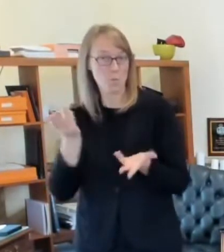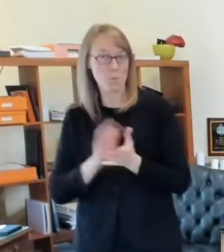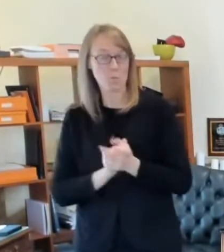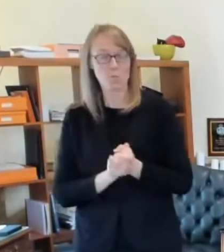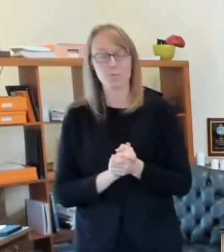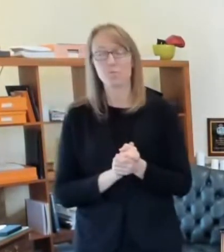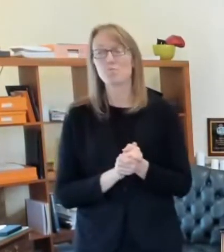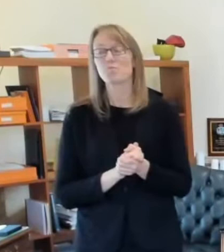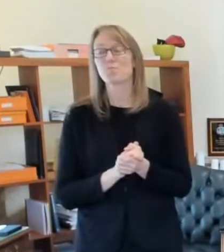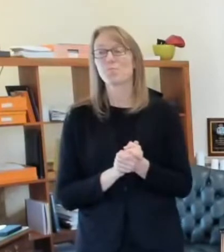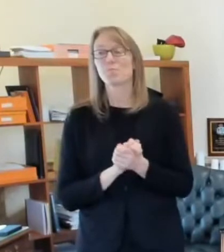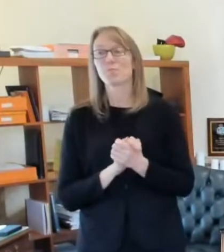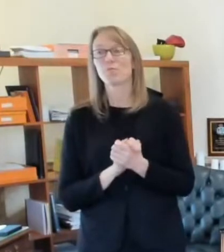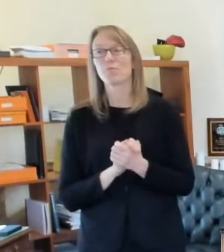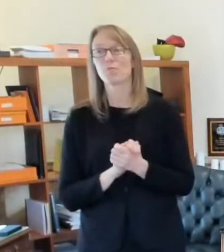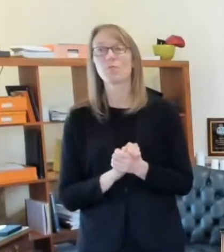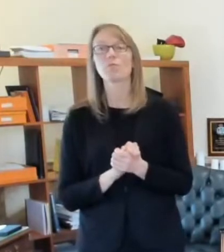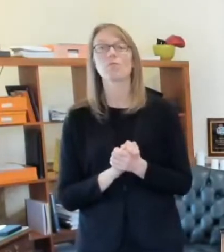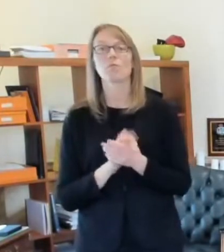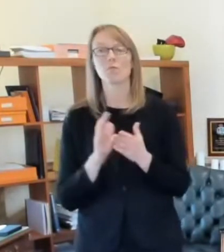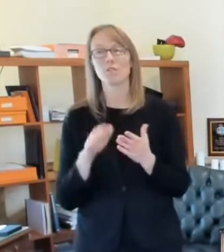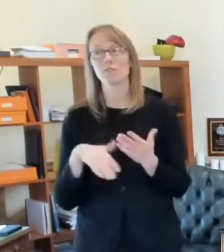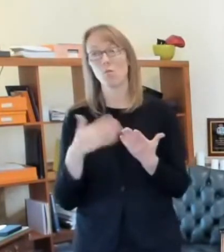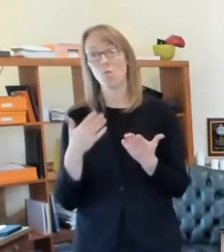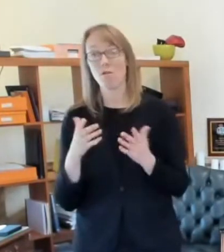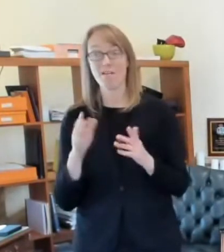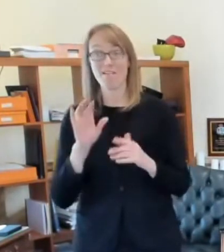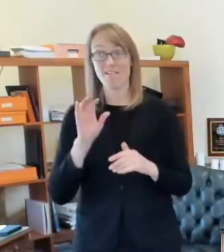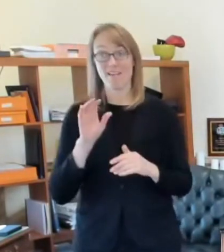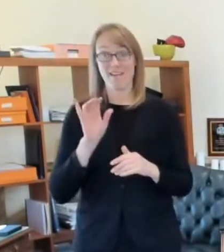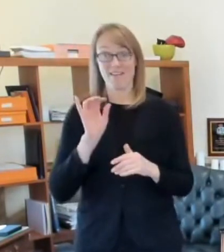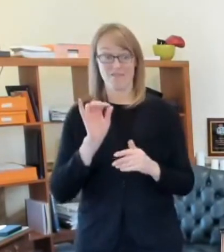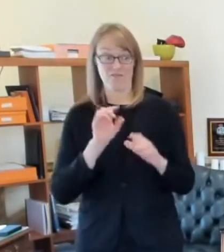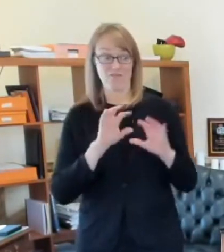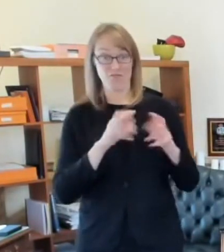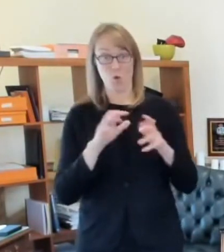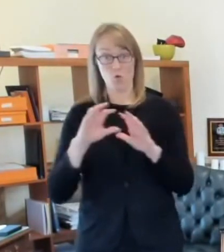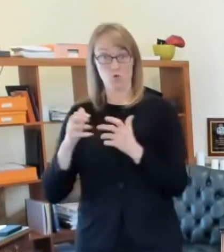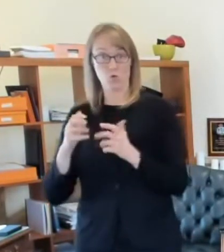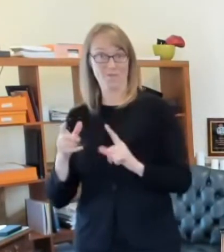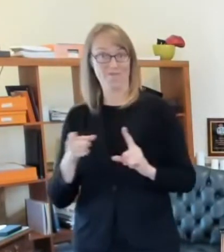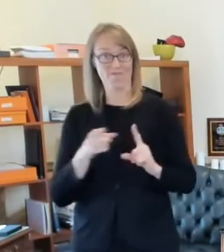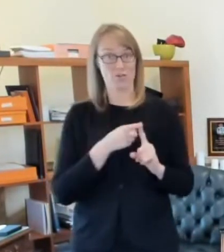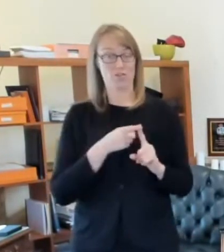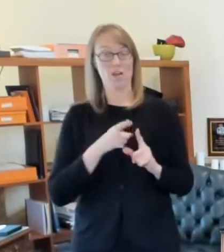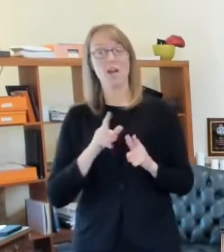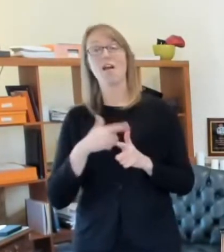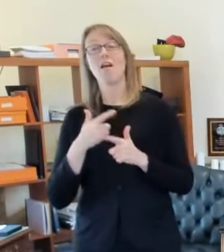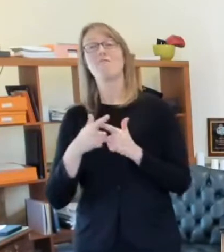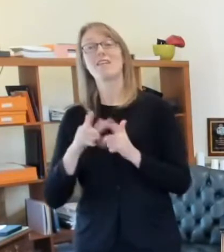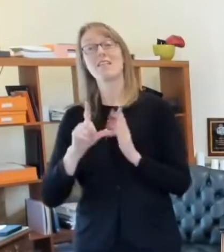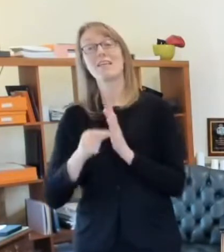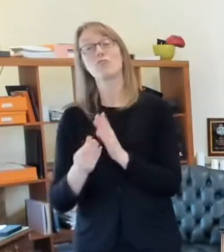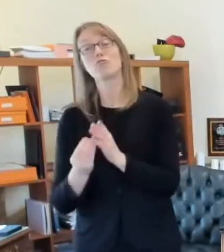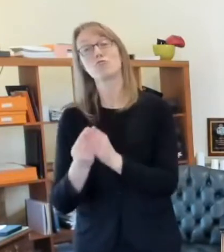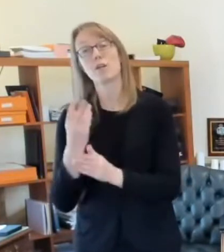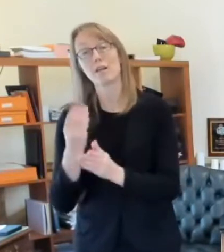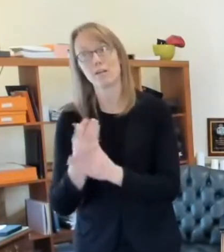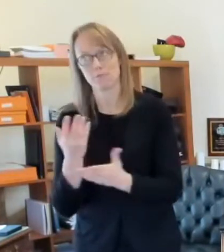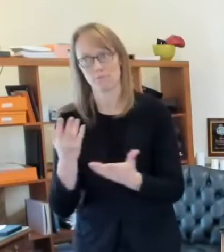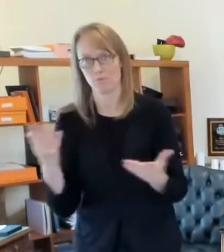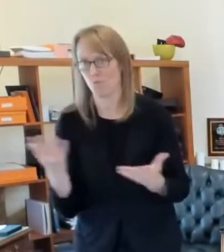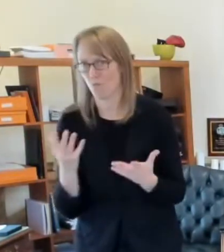then by spring, you know, now what is spring? Is it March? Is it April? Is it May? In that time